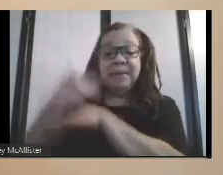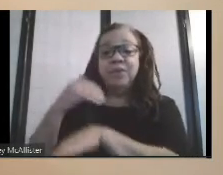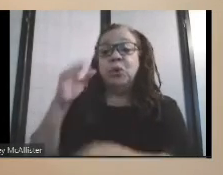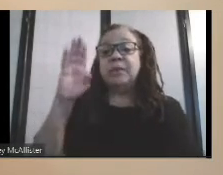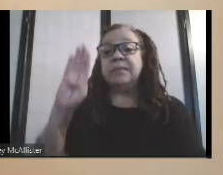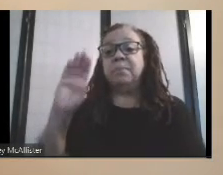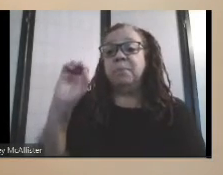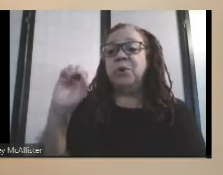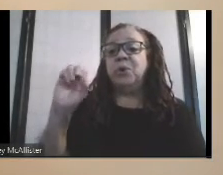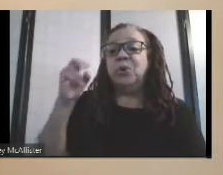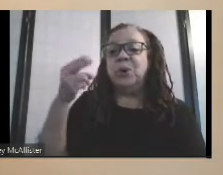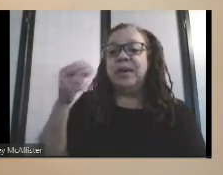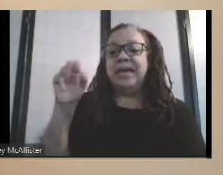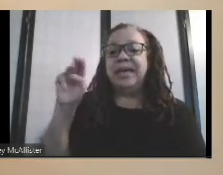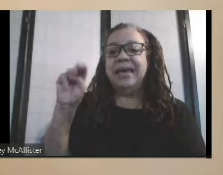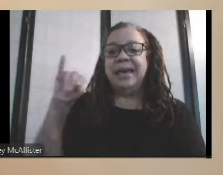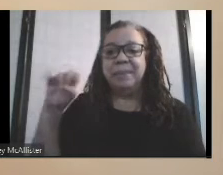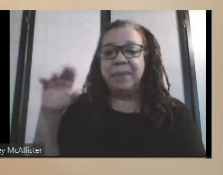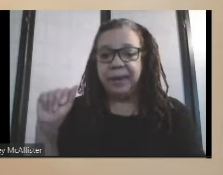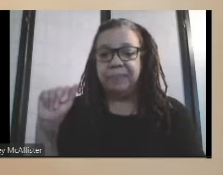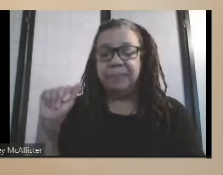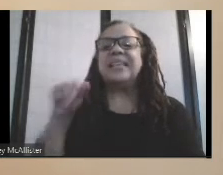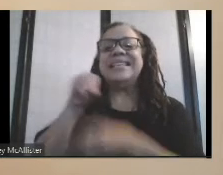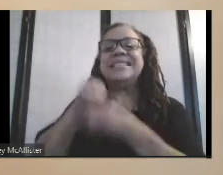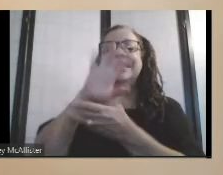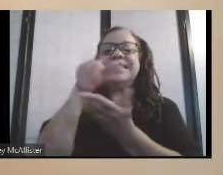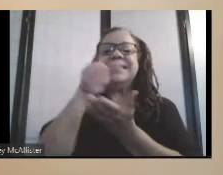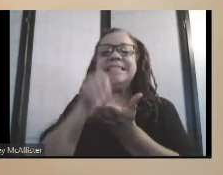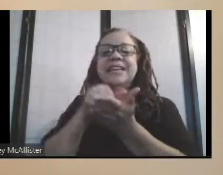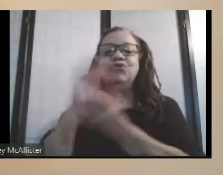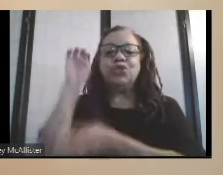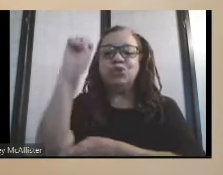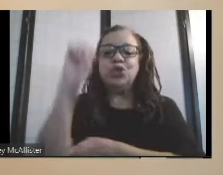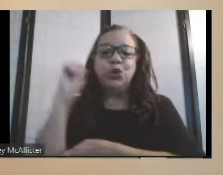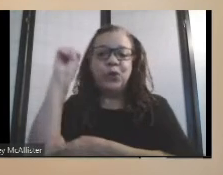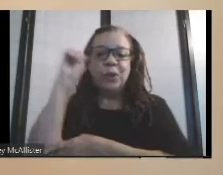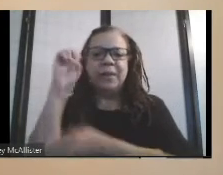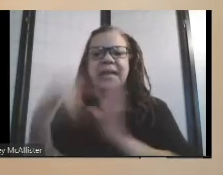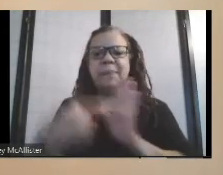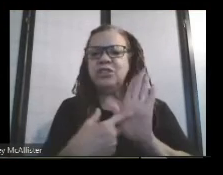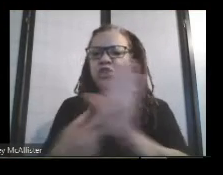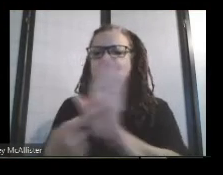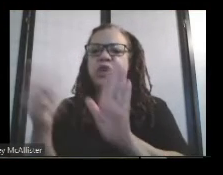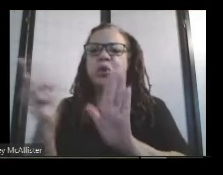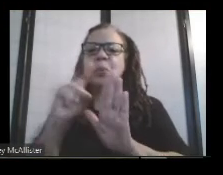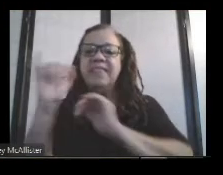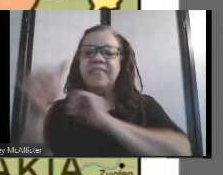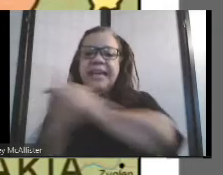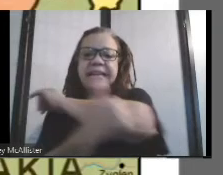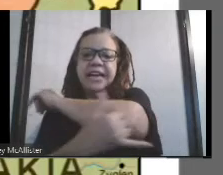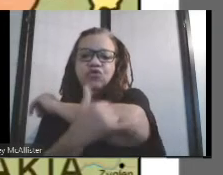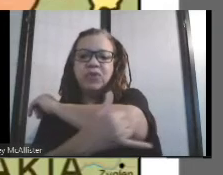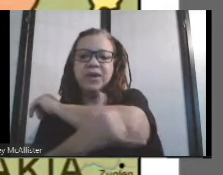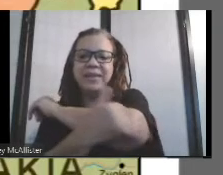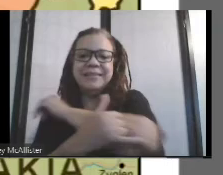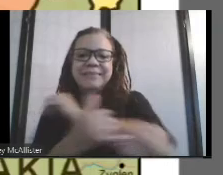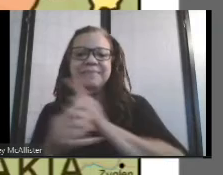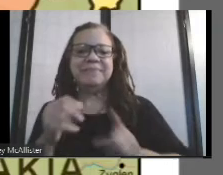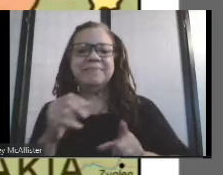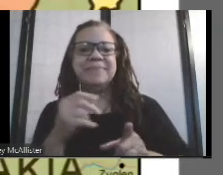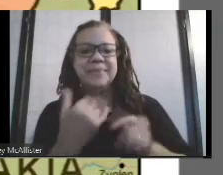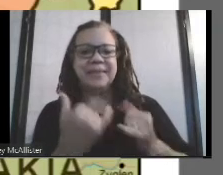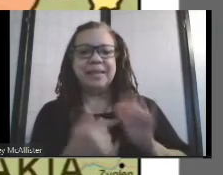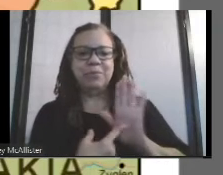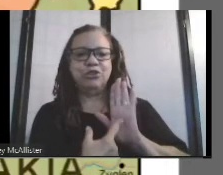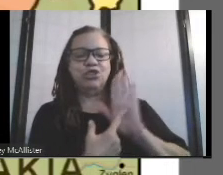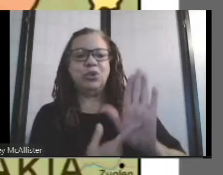formerly known as Bohemia. It is landlocked in Central Europe, and let me show you a map of where that is. Here, oops, that's not what I